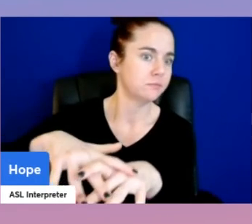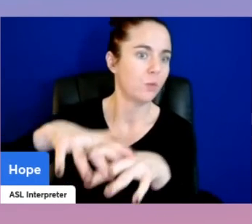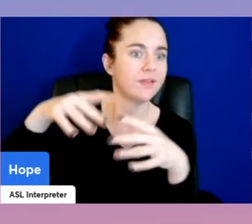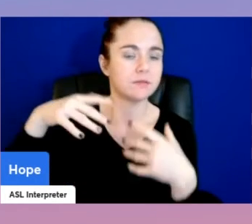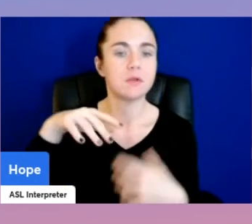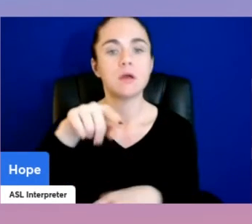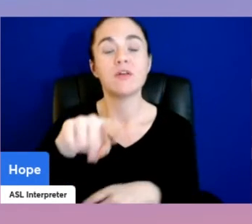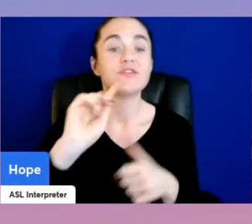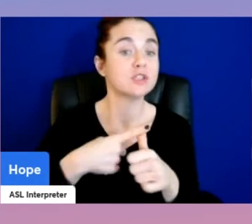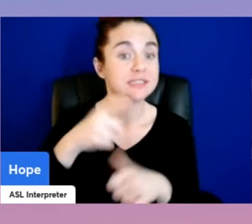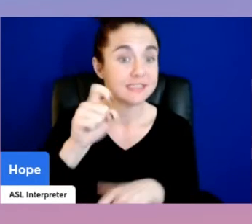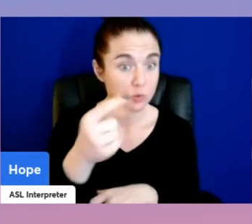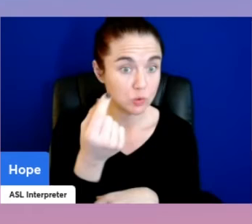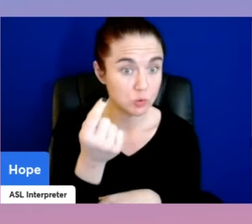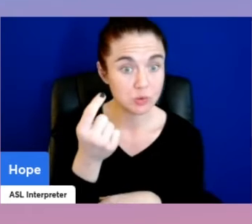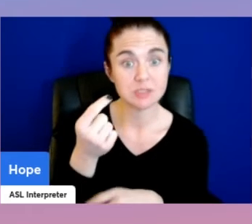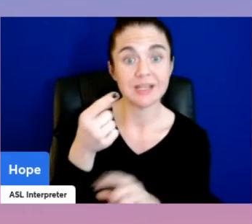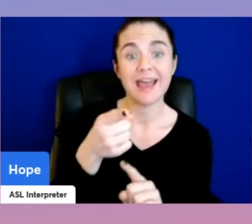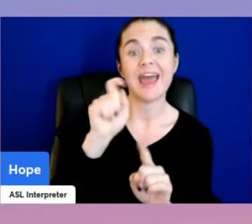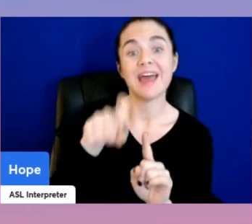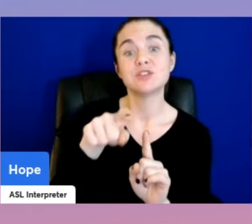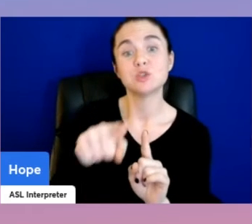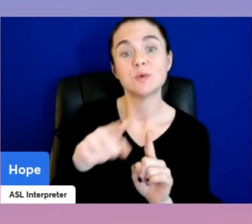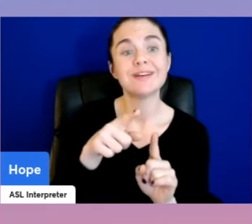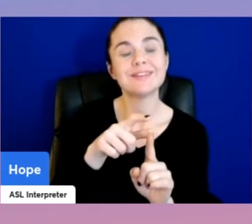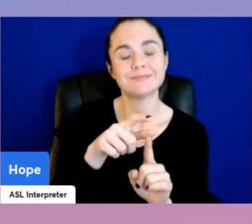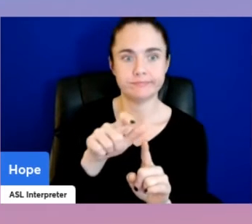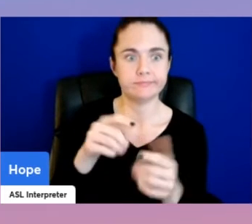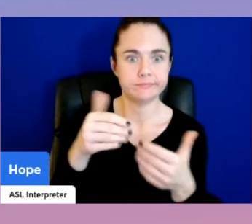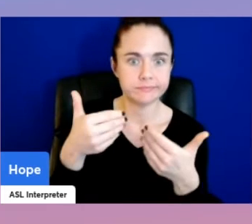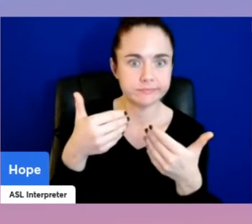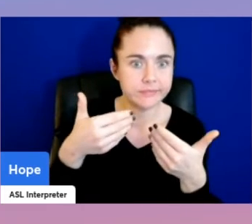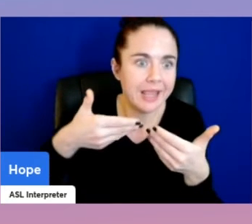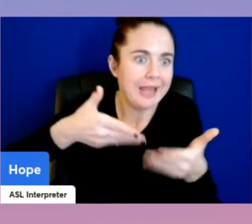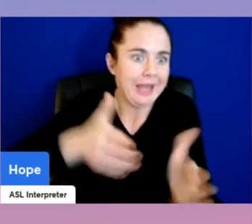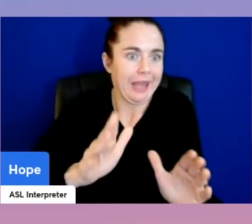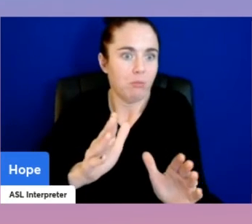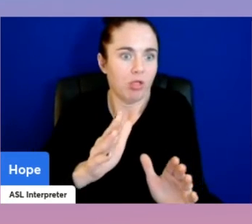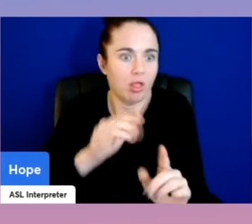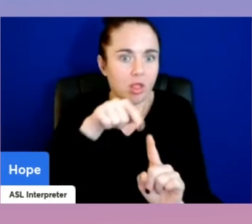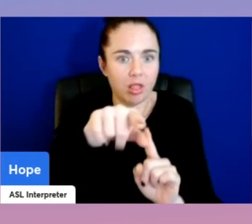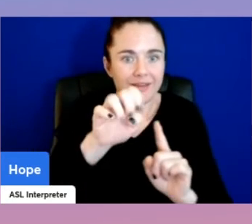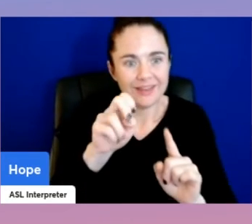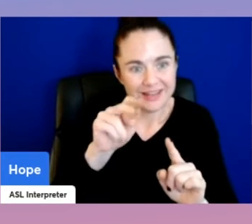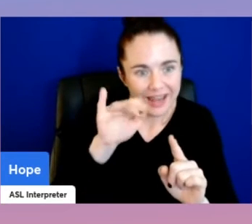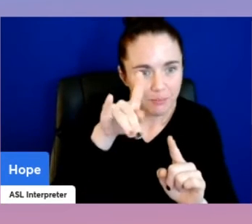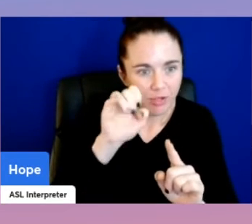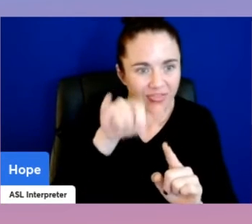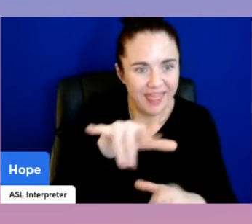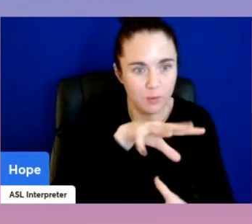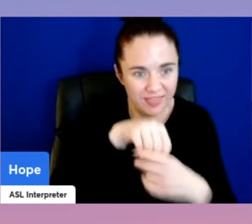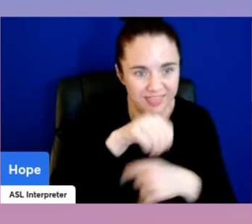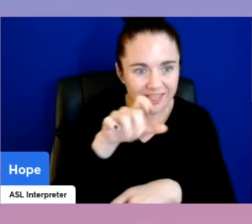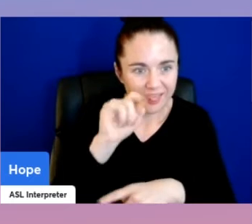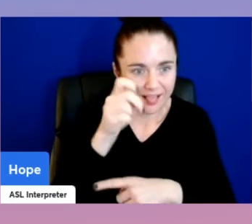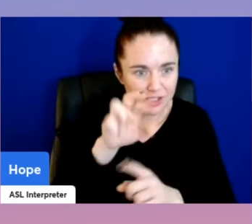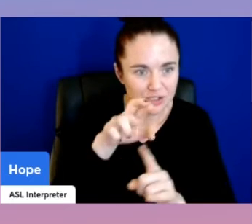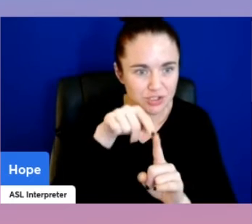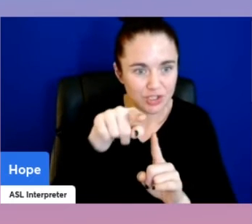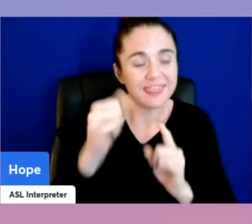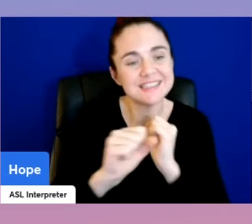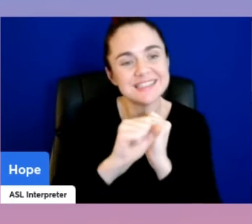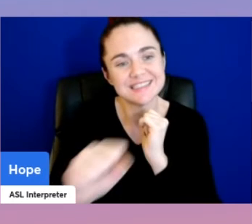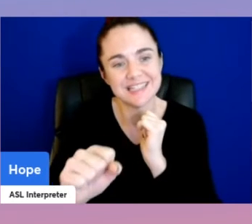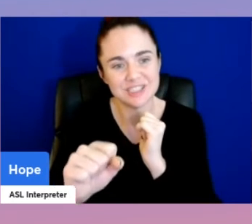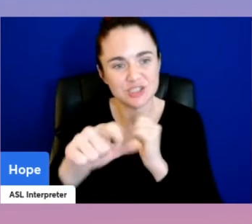So the first thing that we have to do is we actually have to enable Key Vault within the AKS cluster. This is an extension